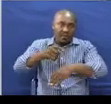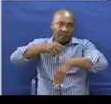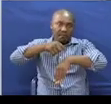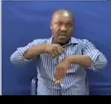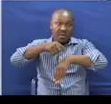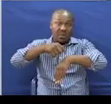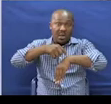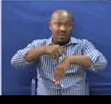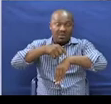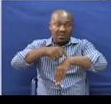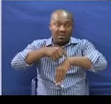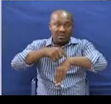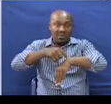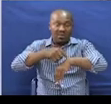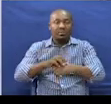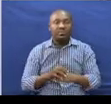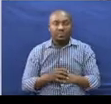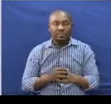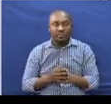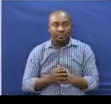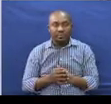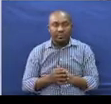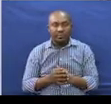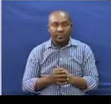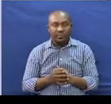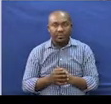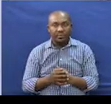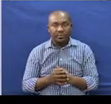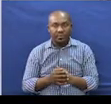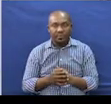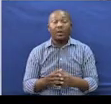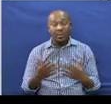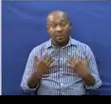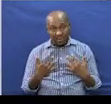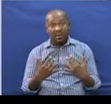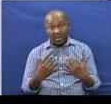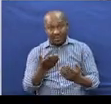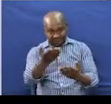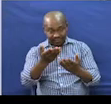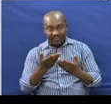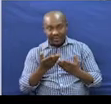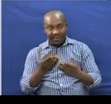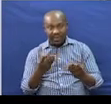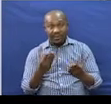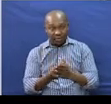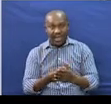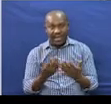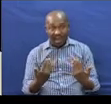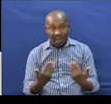of time. Now we are together. we